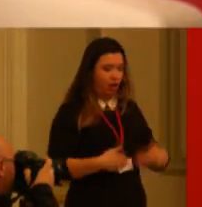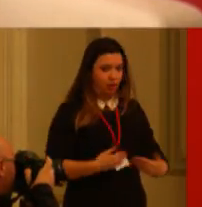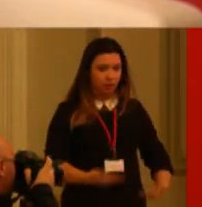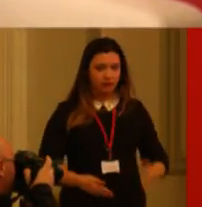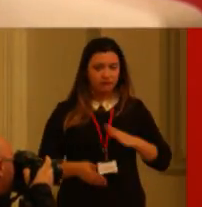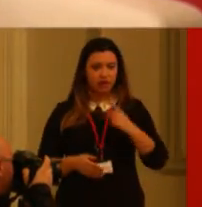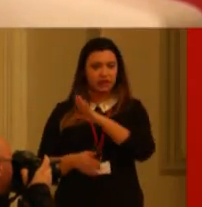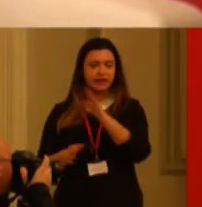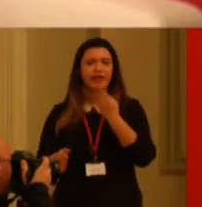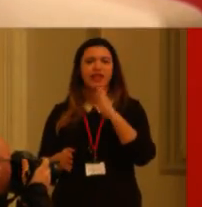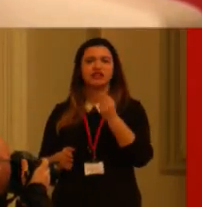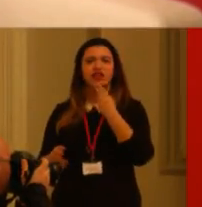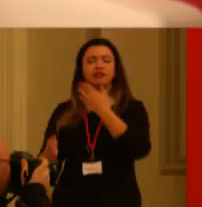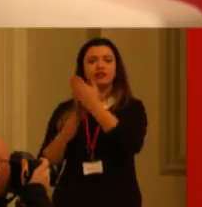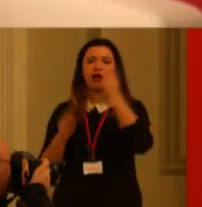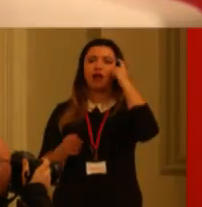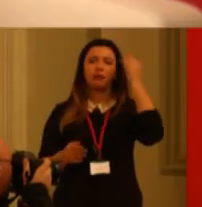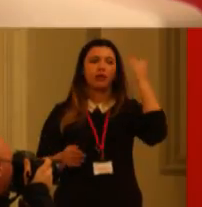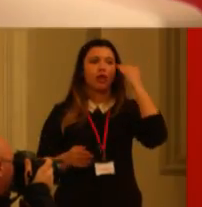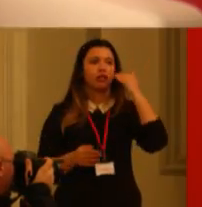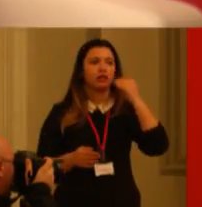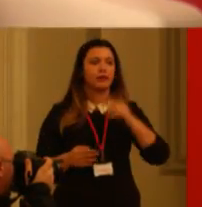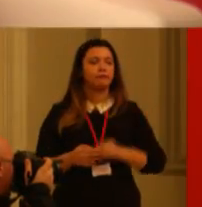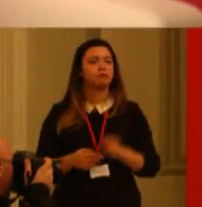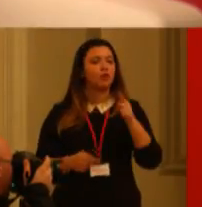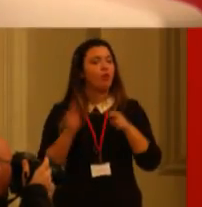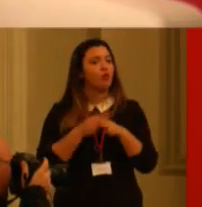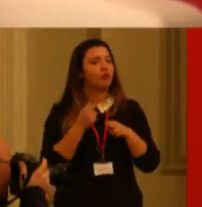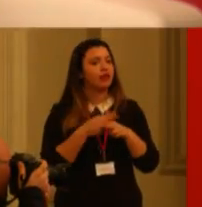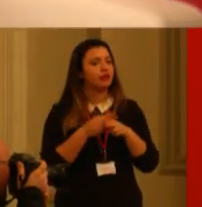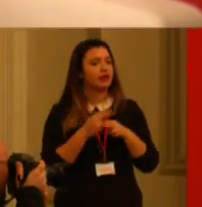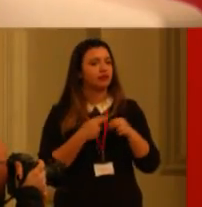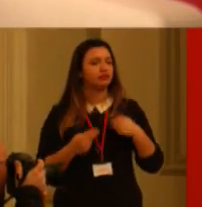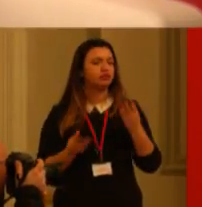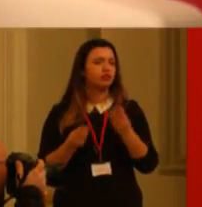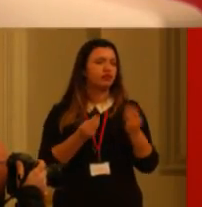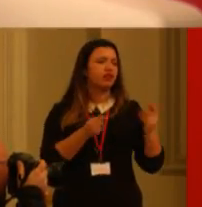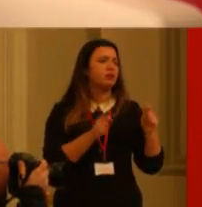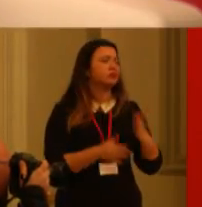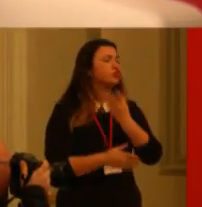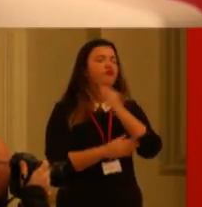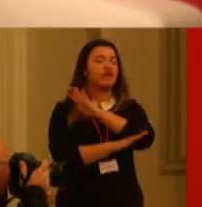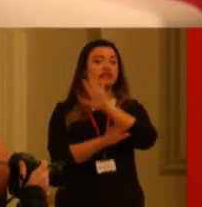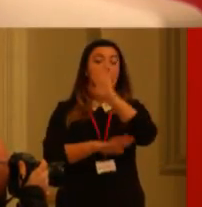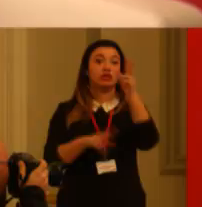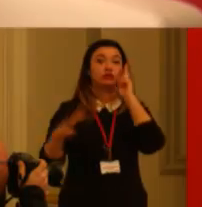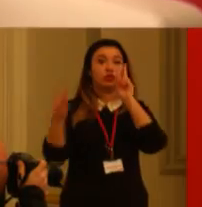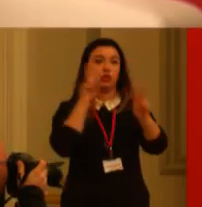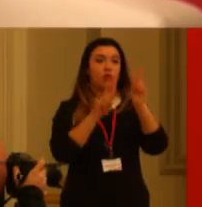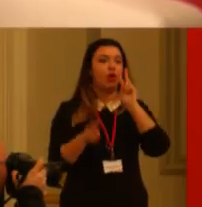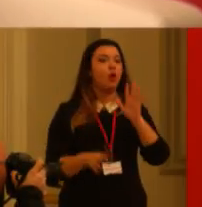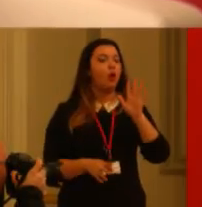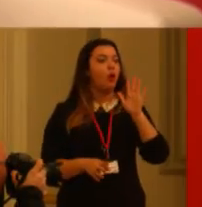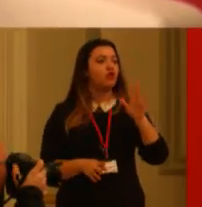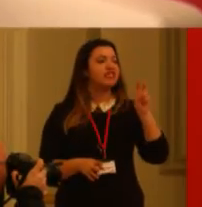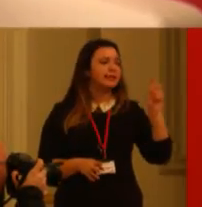are expecting babies, and this is mostly the third child or the fourth child. I mean, we may multiply these